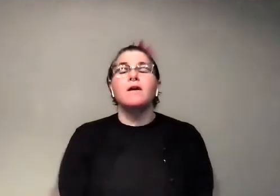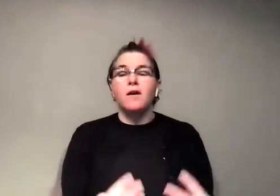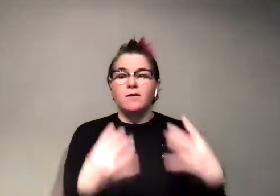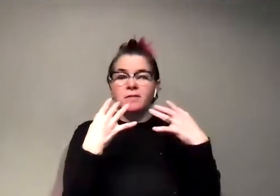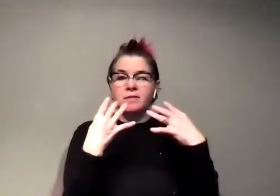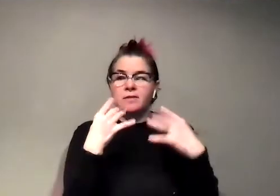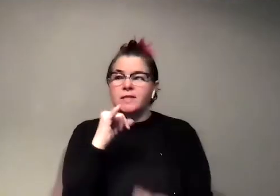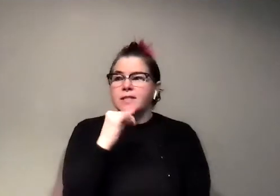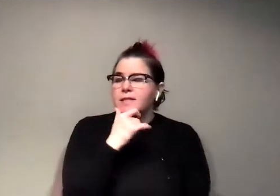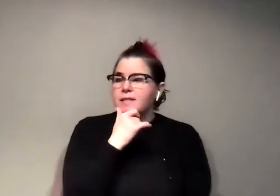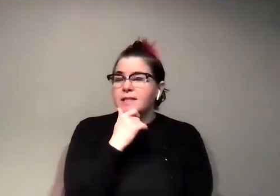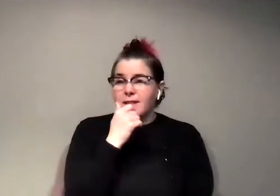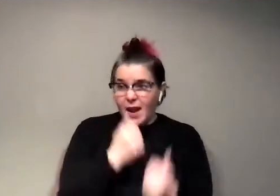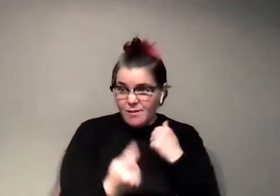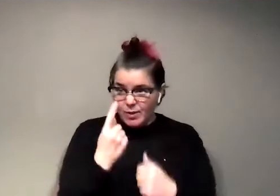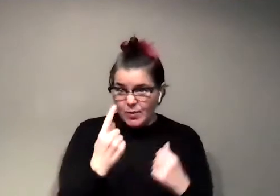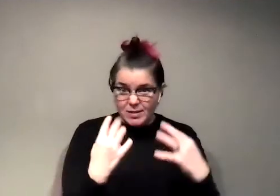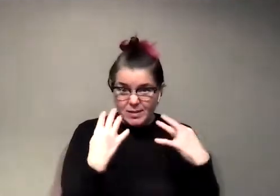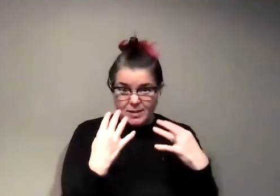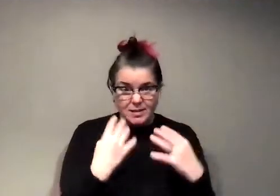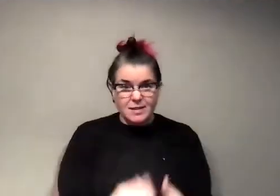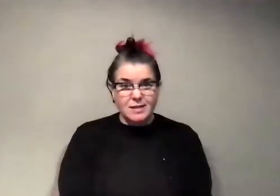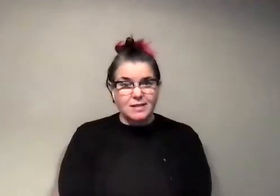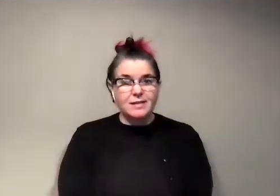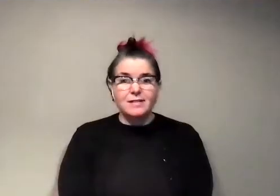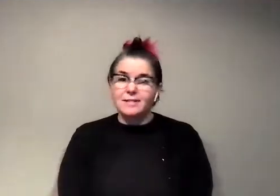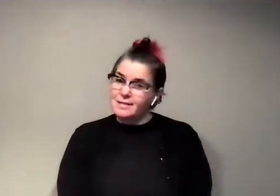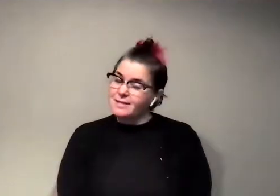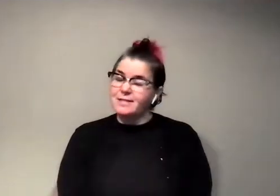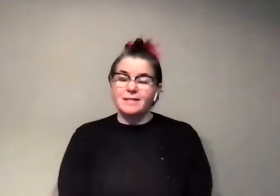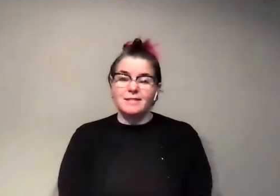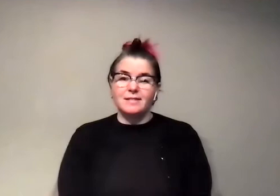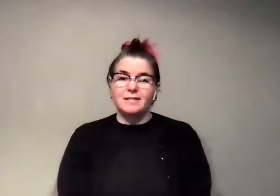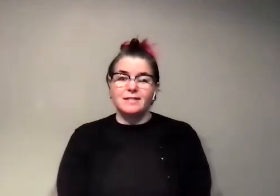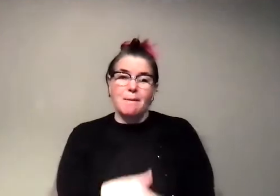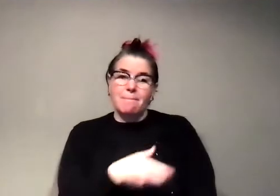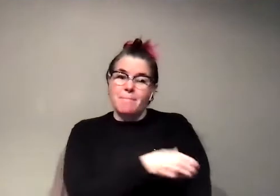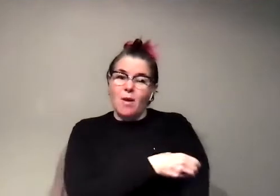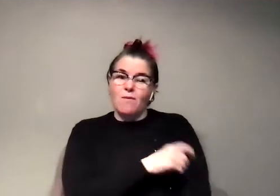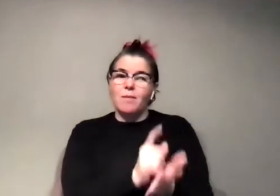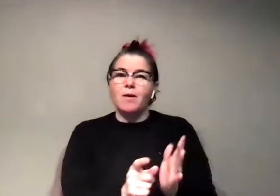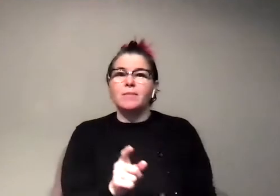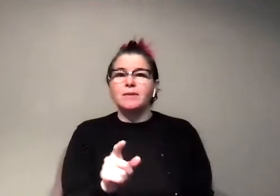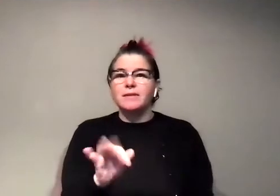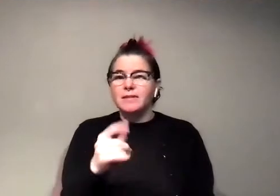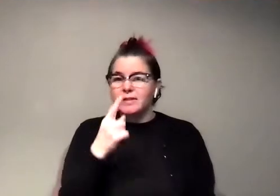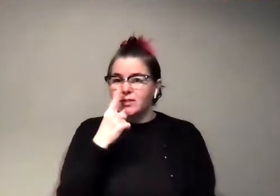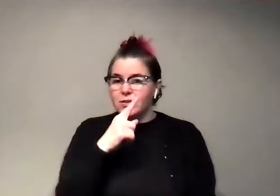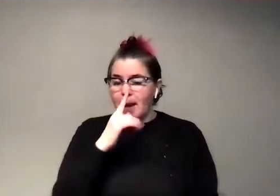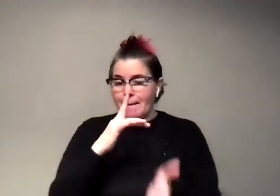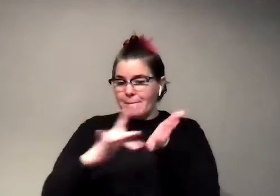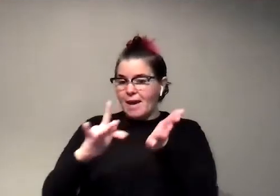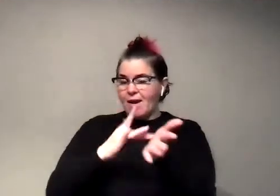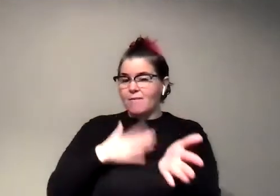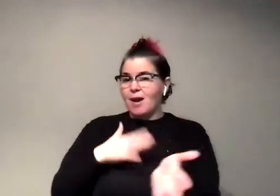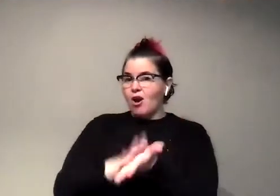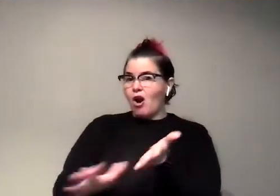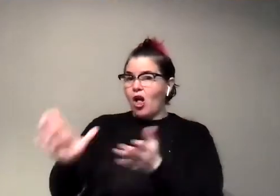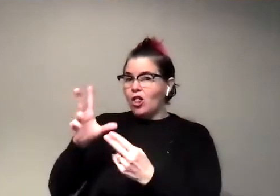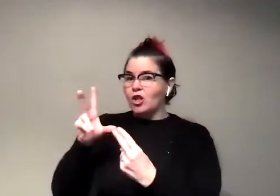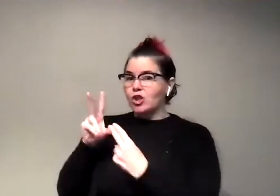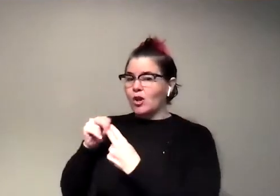huh? Everyone. You got a I would powerful moment. I would tell them if they don't mind paying off my college loans.